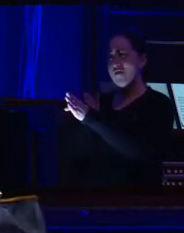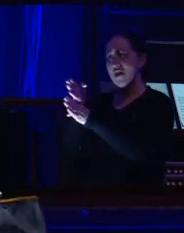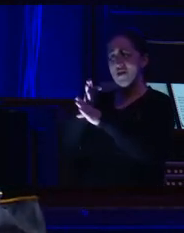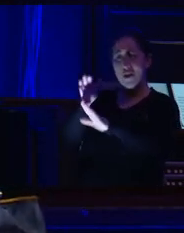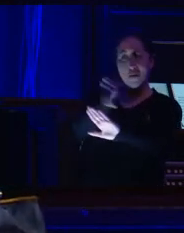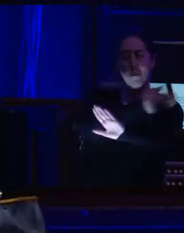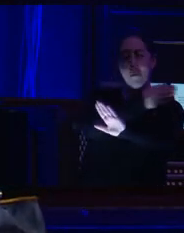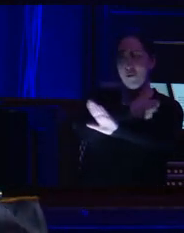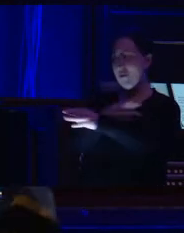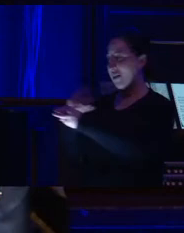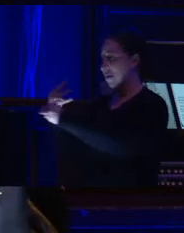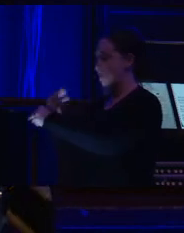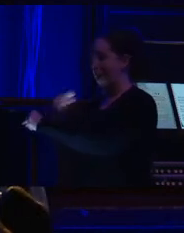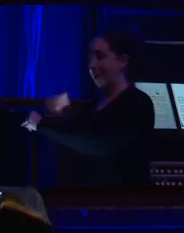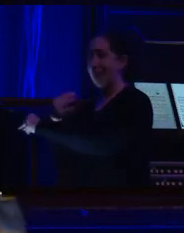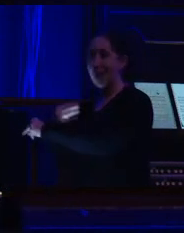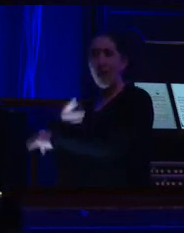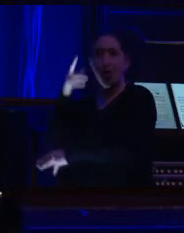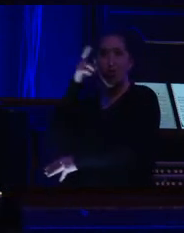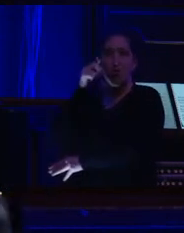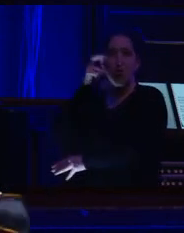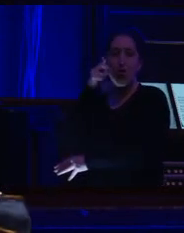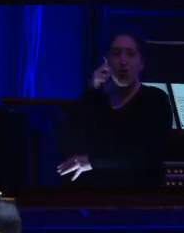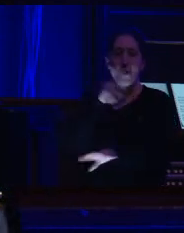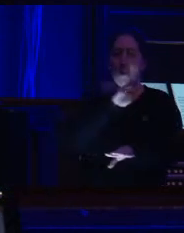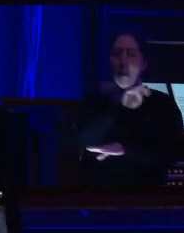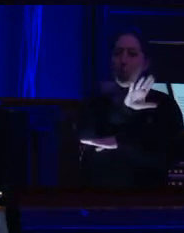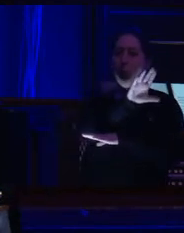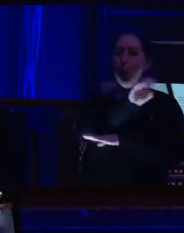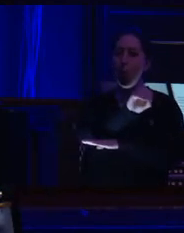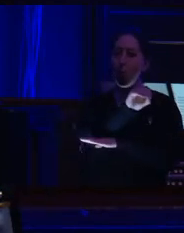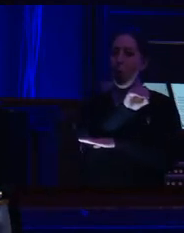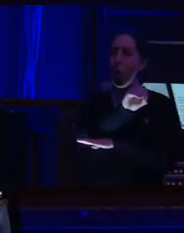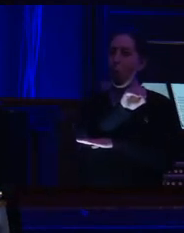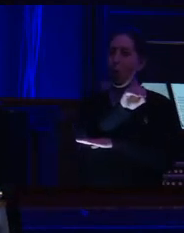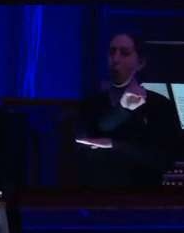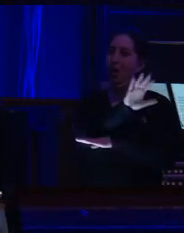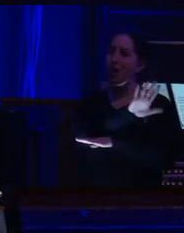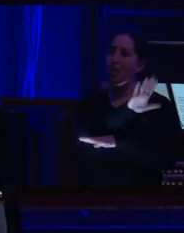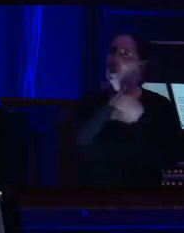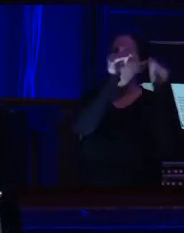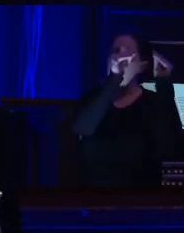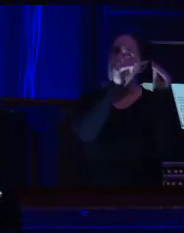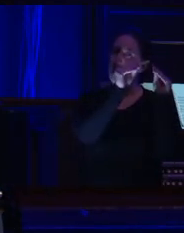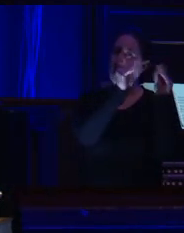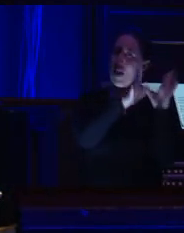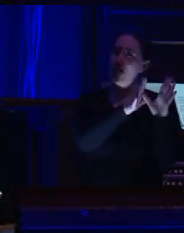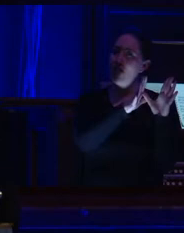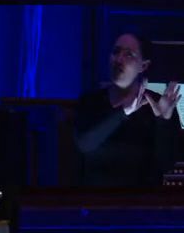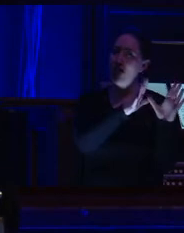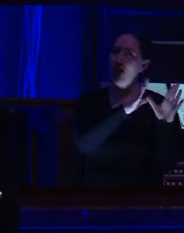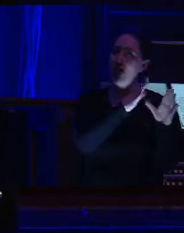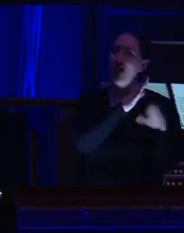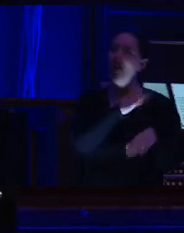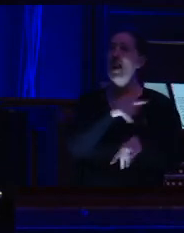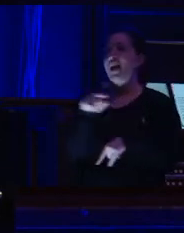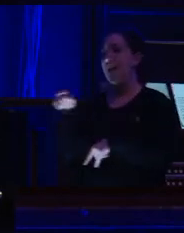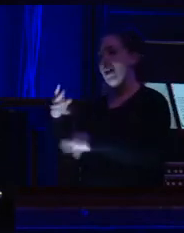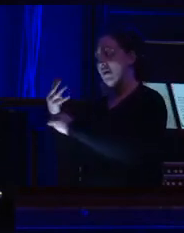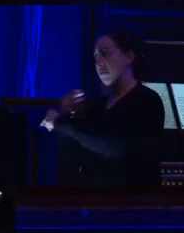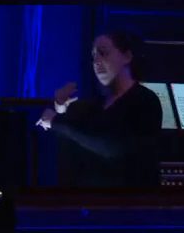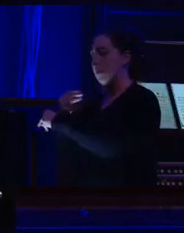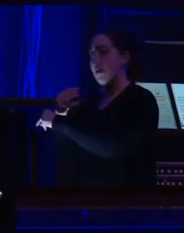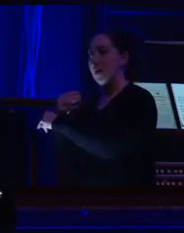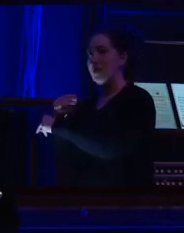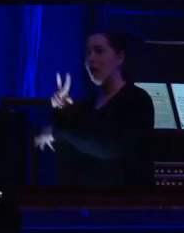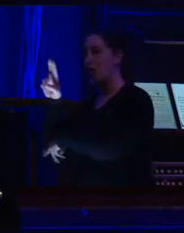mathematics. As you heard, Mamoru is a professor of piano at Creighton University, and Ken is a professor of mathematics at UVA.